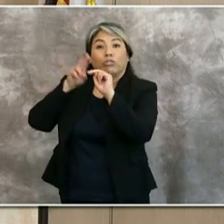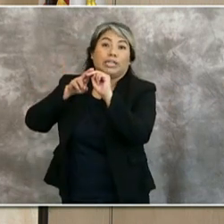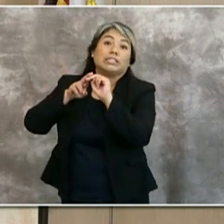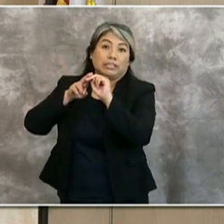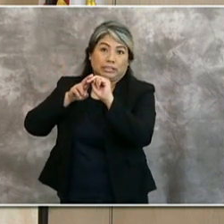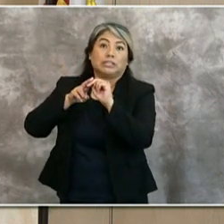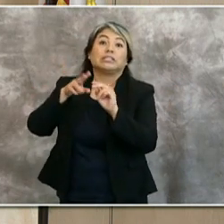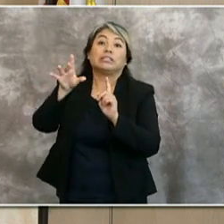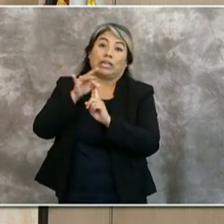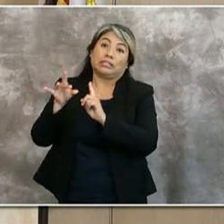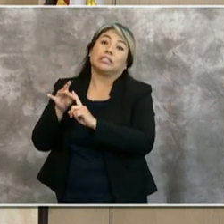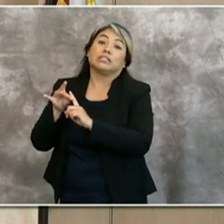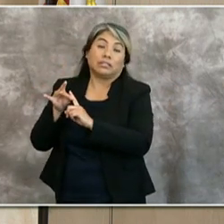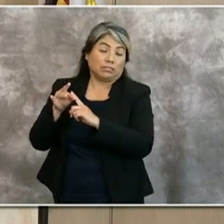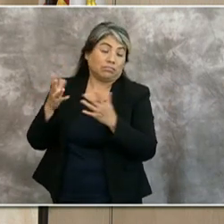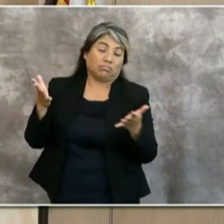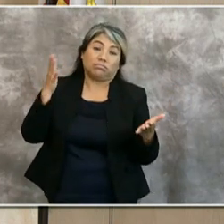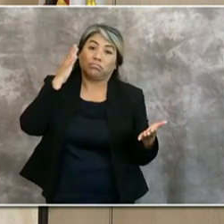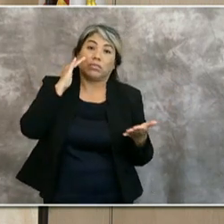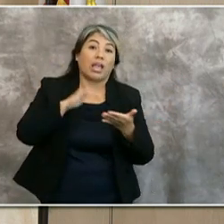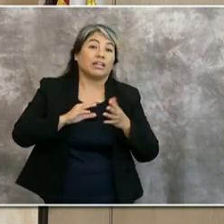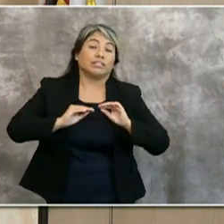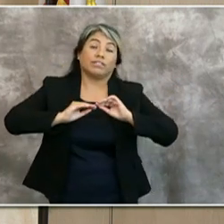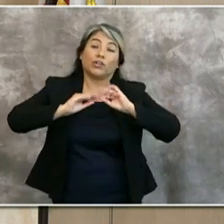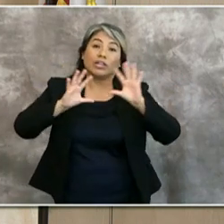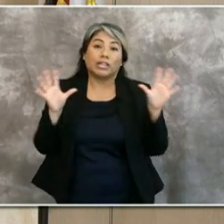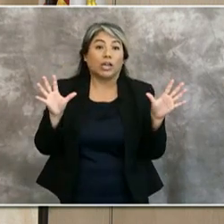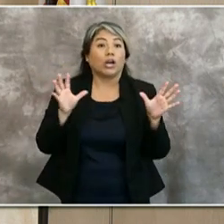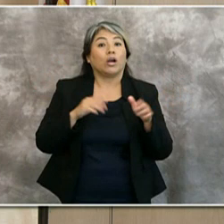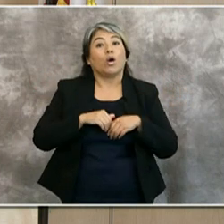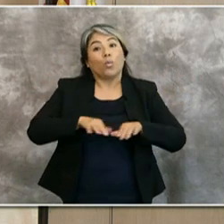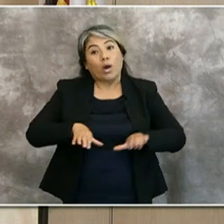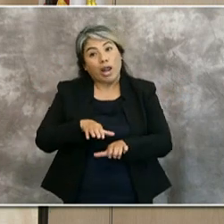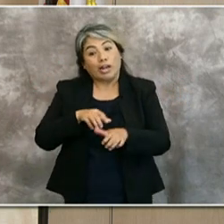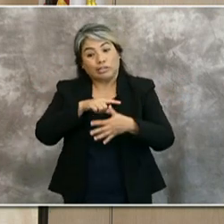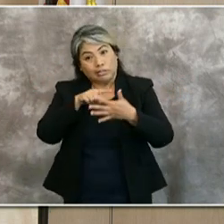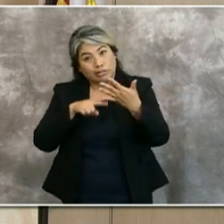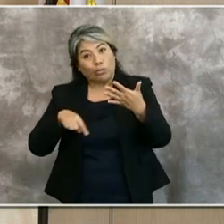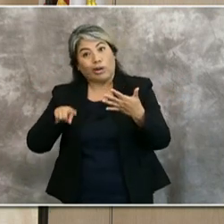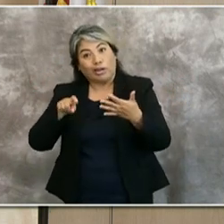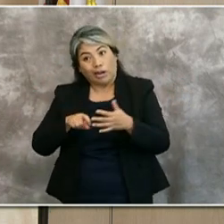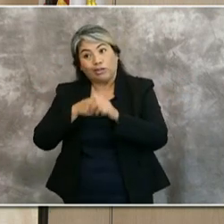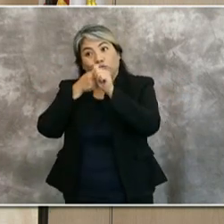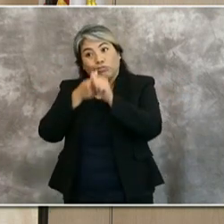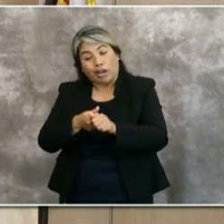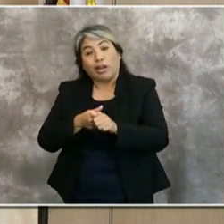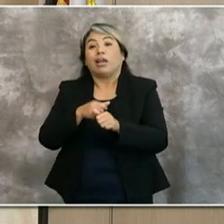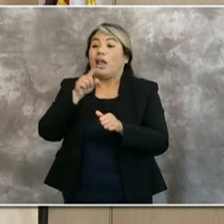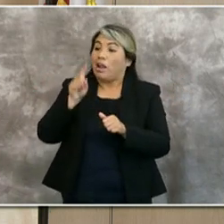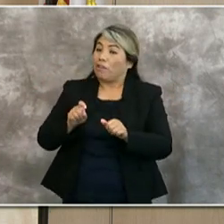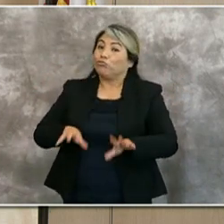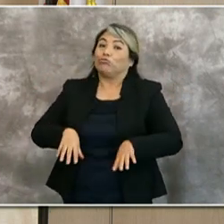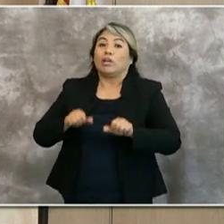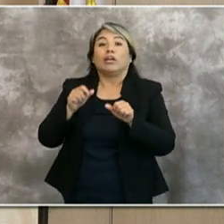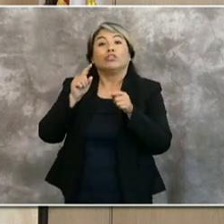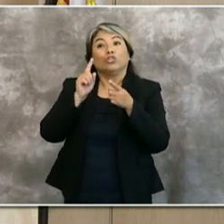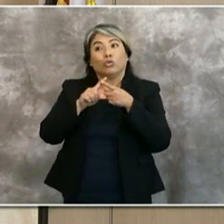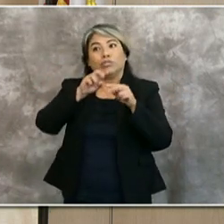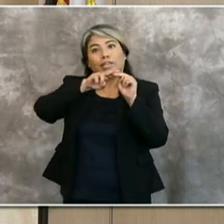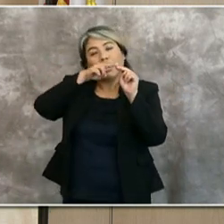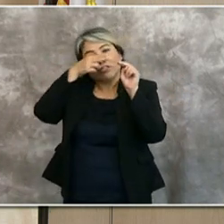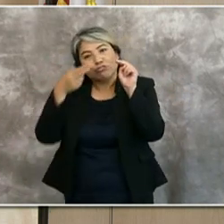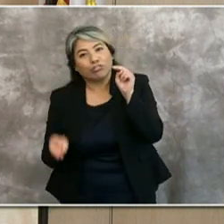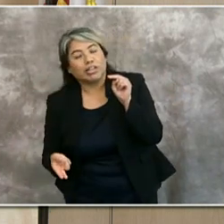cases is, and it's very clear what actions and steps we need to take and have to take in order to